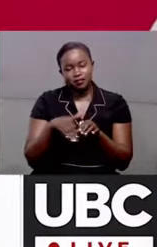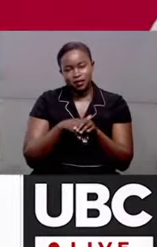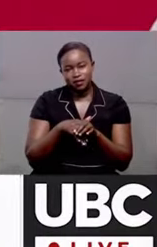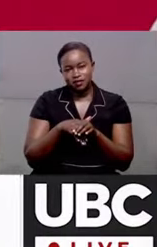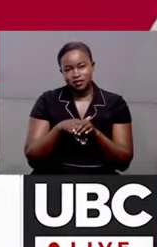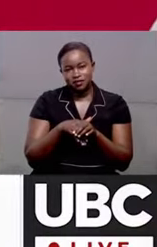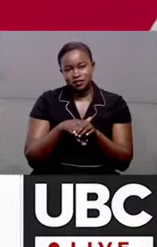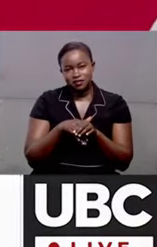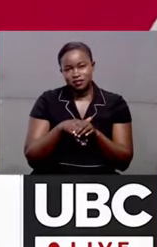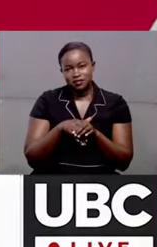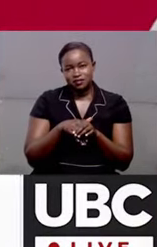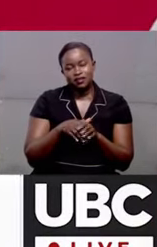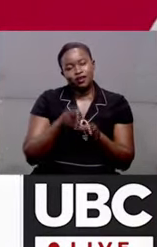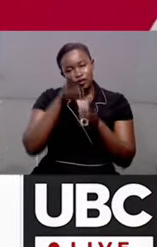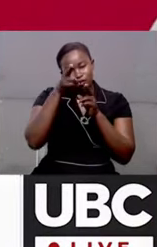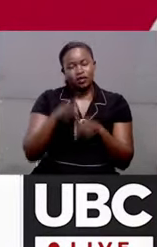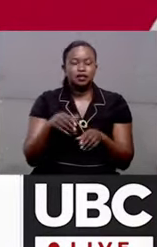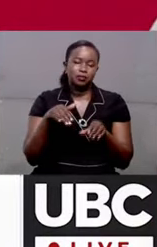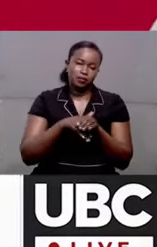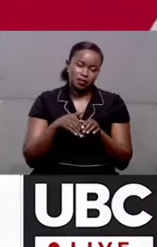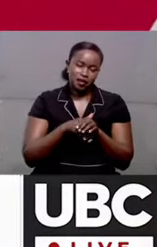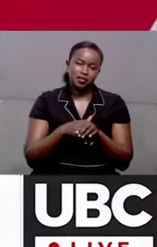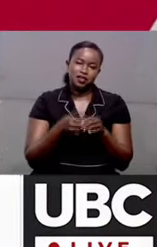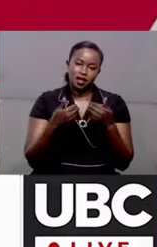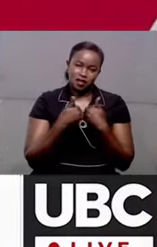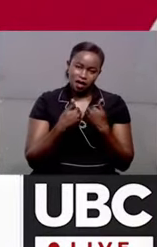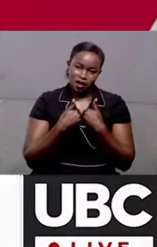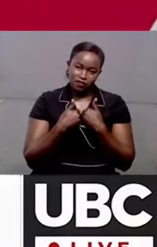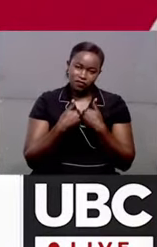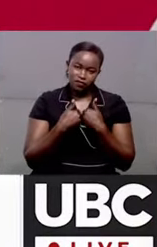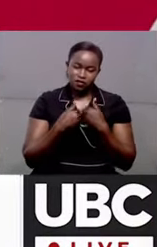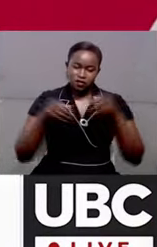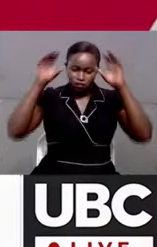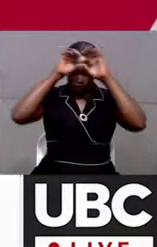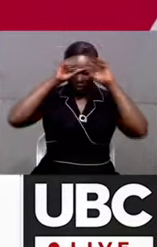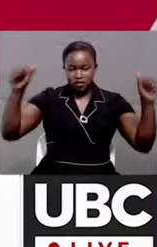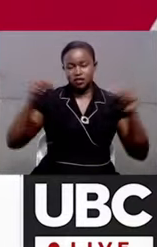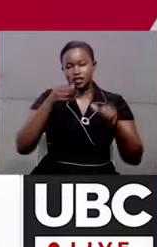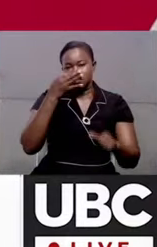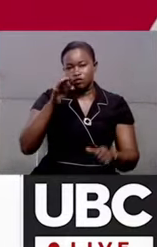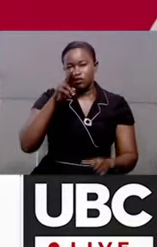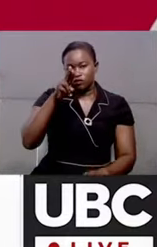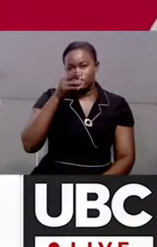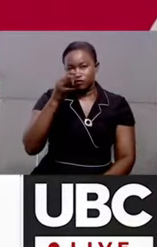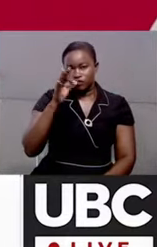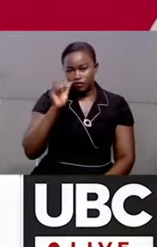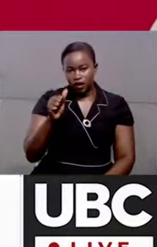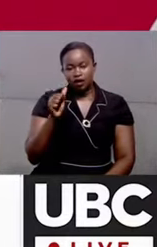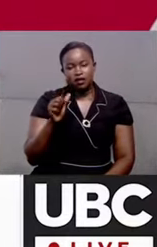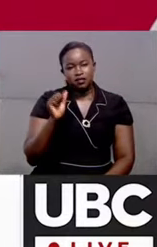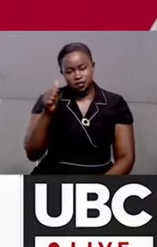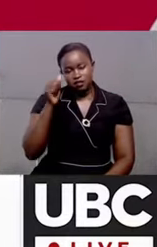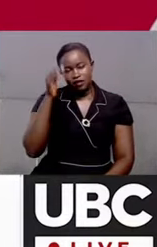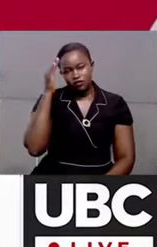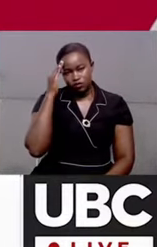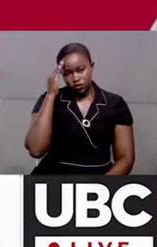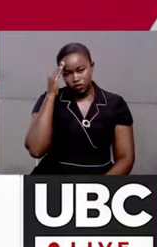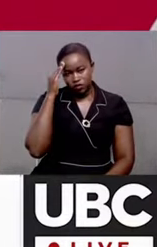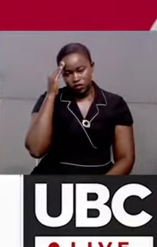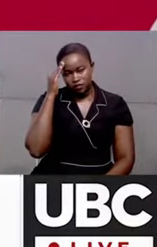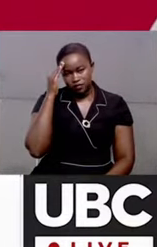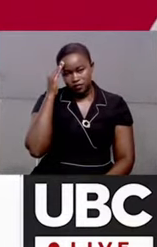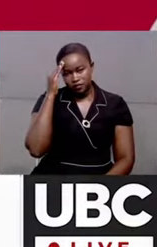Honorable members, I have the president of FUFA, who knows